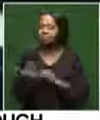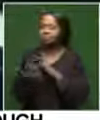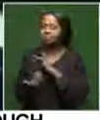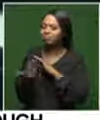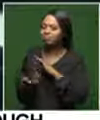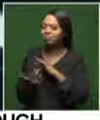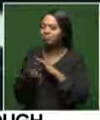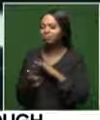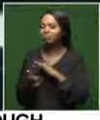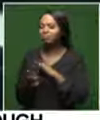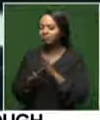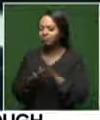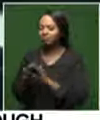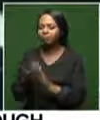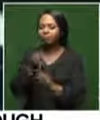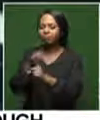preserving African languages.